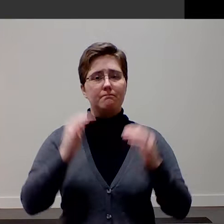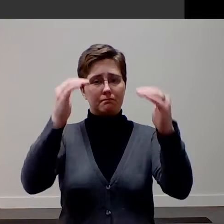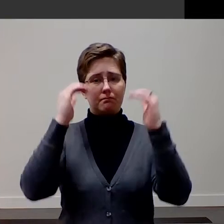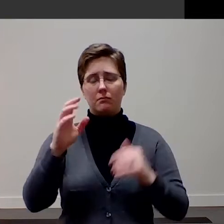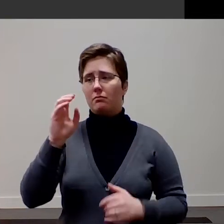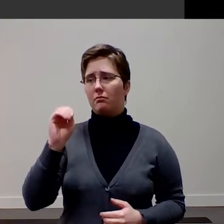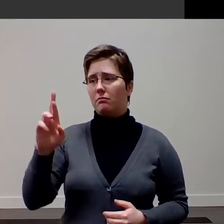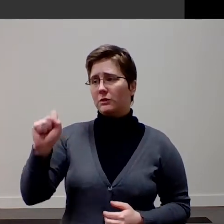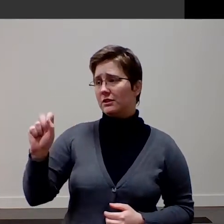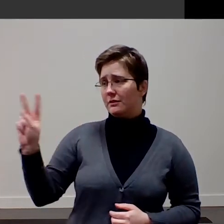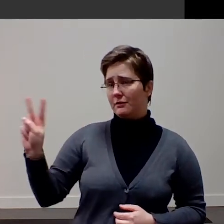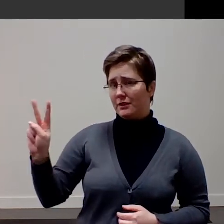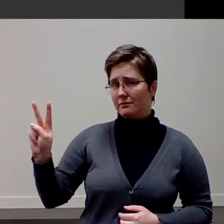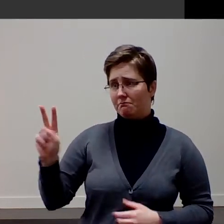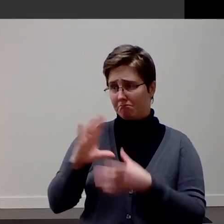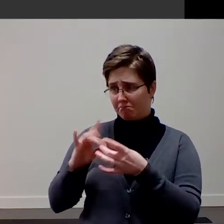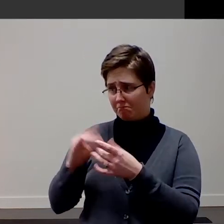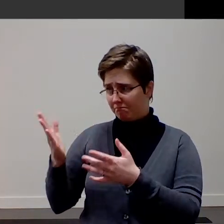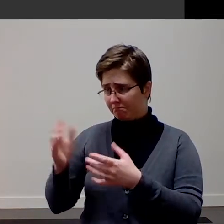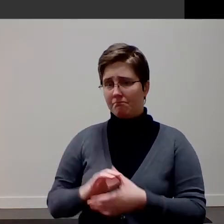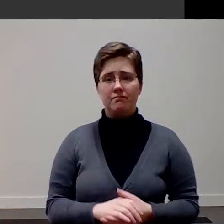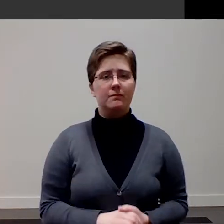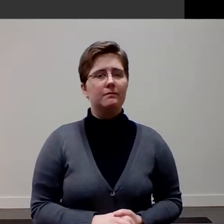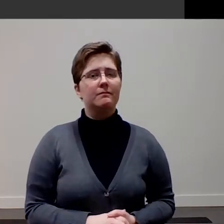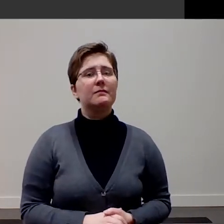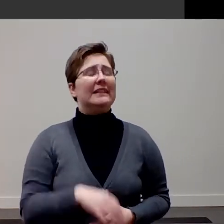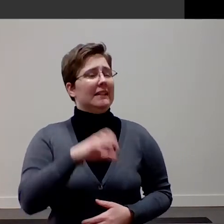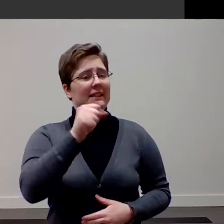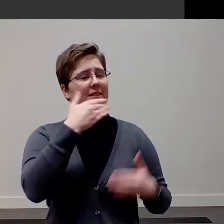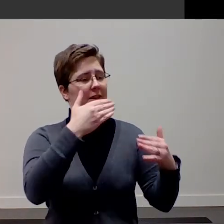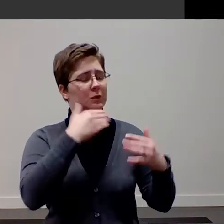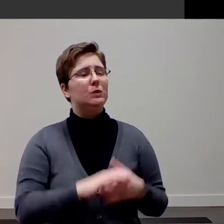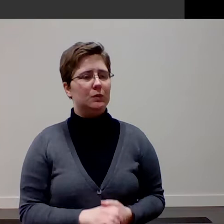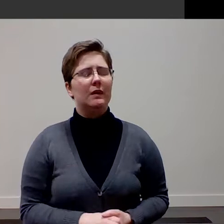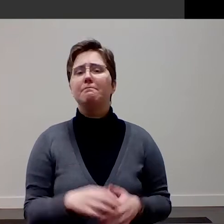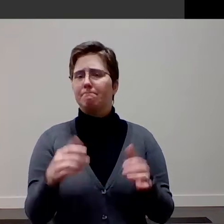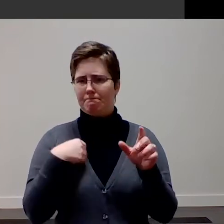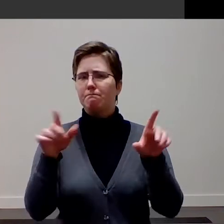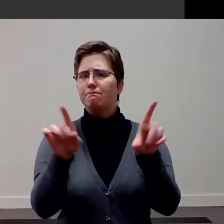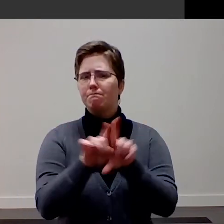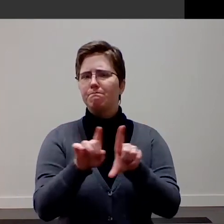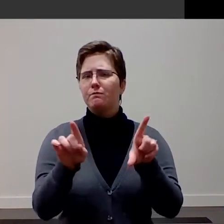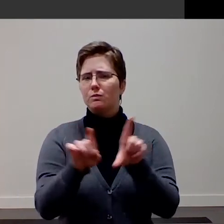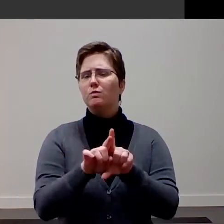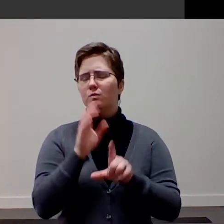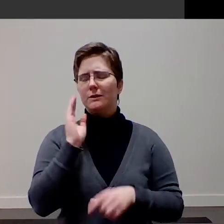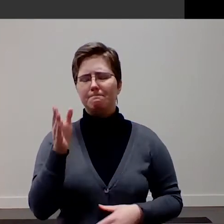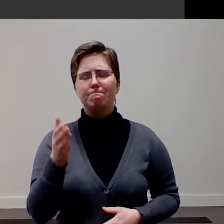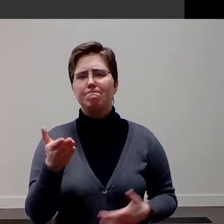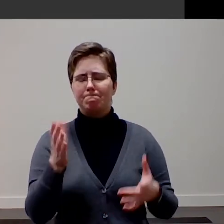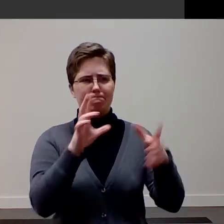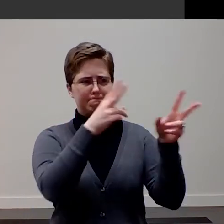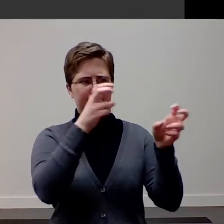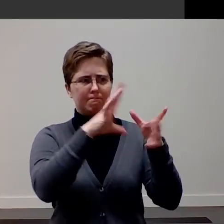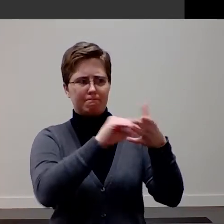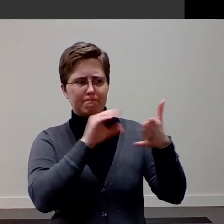Ms. Varwood, do you have comments? I do, thank you. I will also ditto